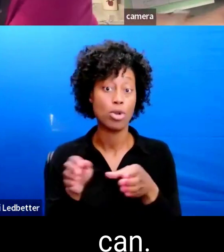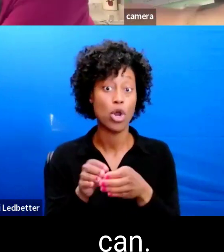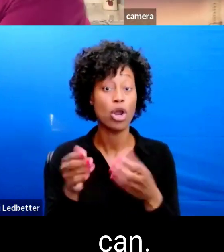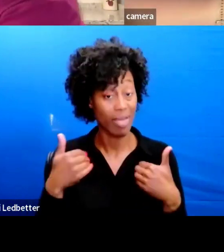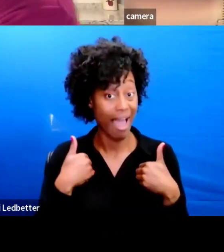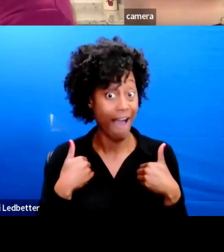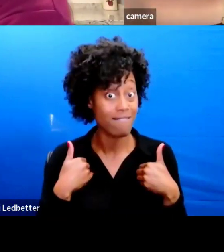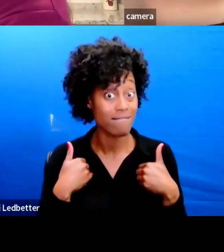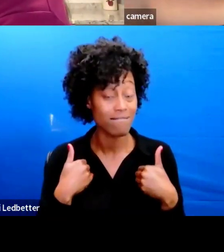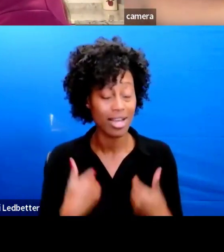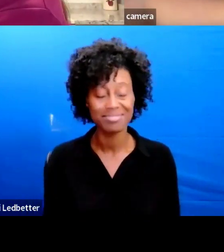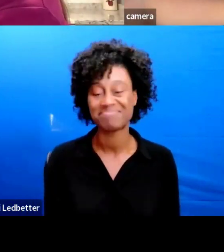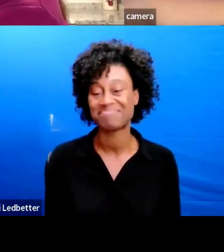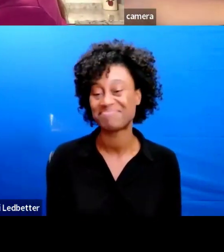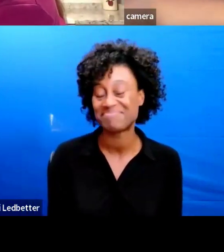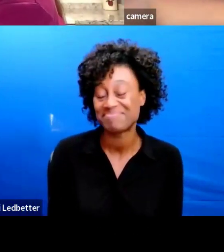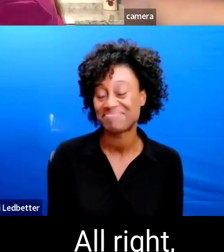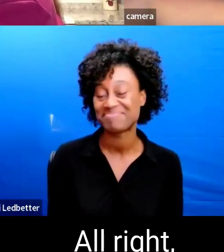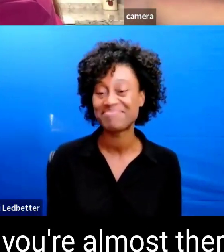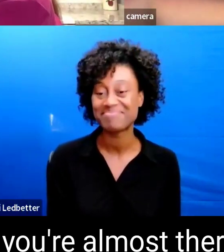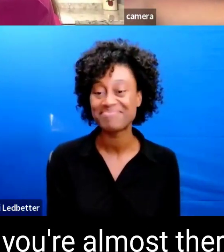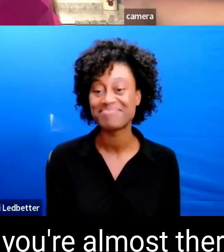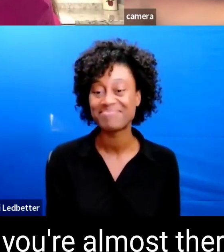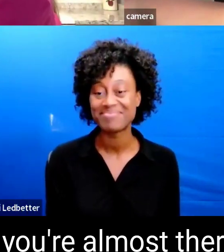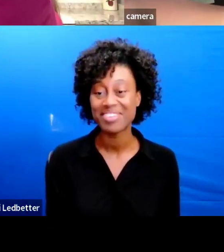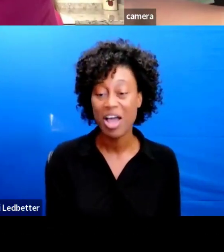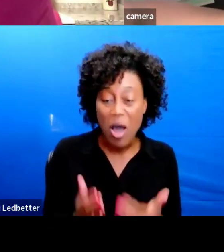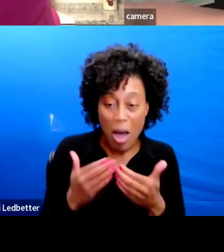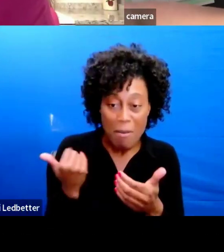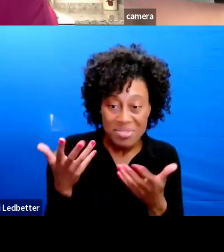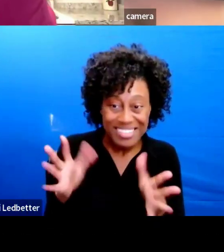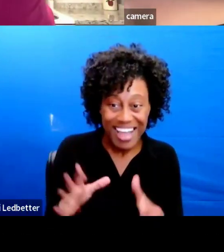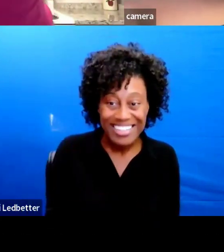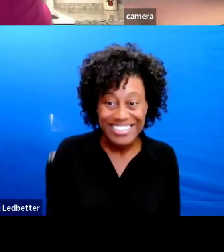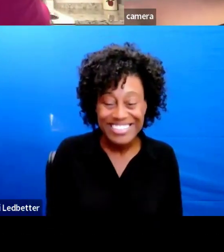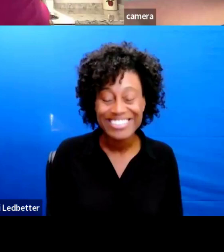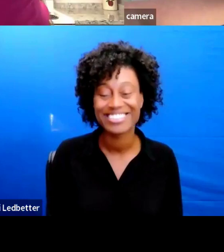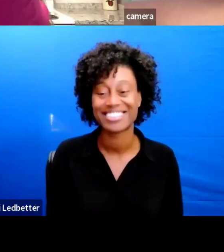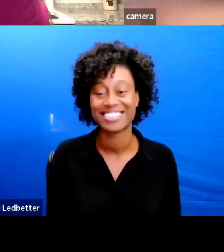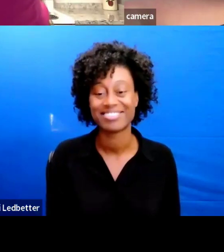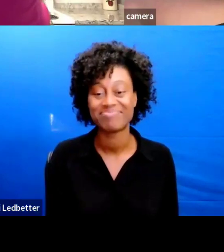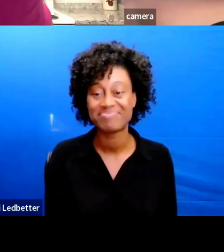All right, you don't, not yet. All right, you're almost there.